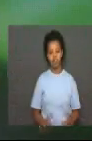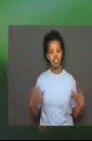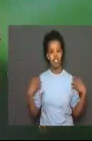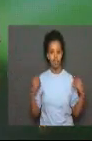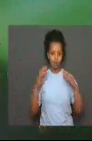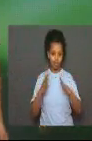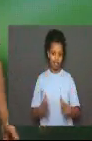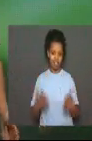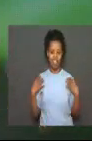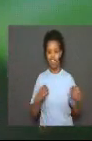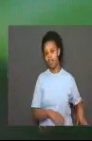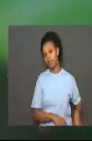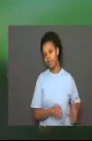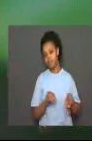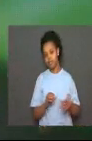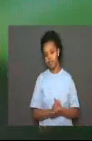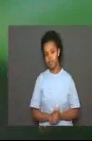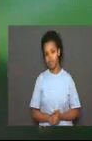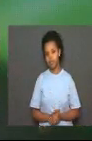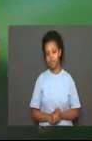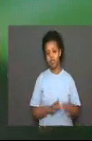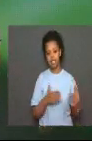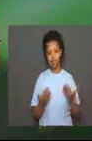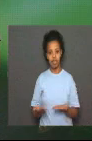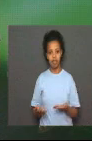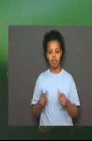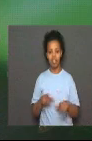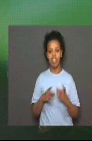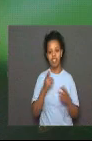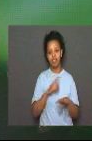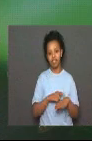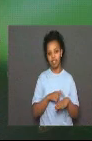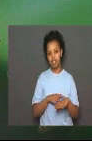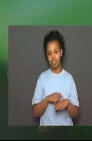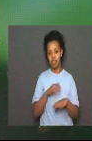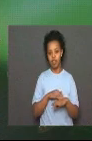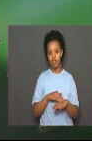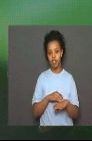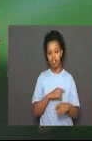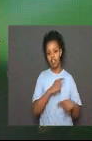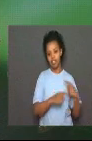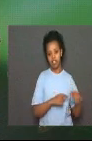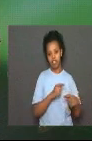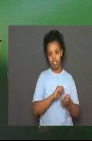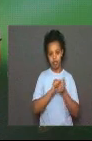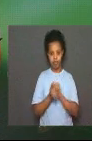Hello, teacher. Hello, students. Welcome to today's lesson on gene